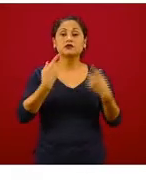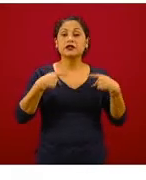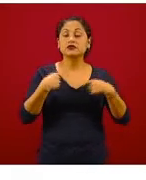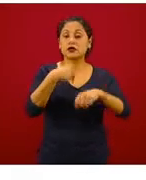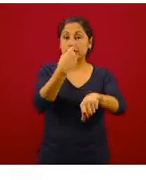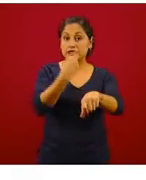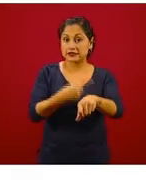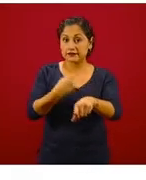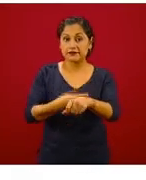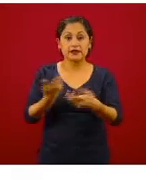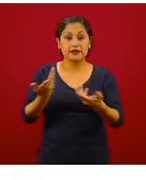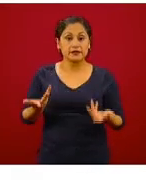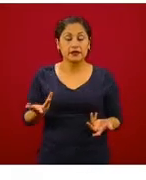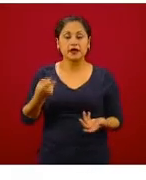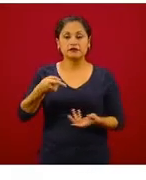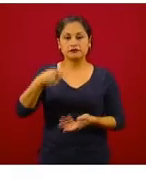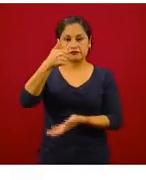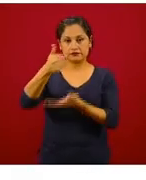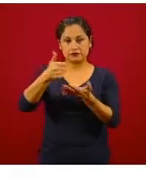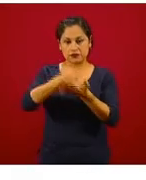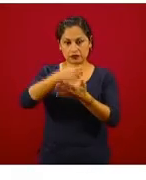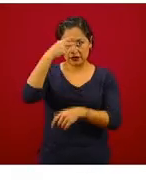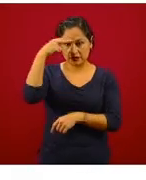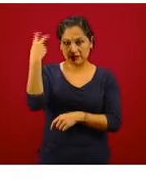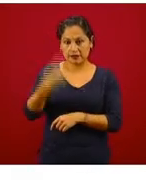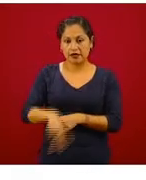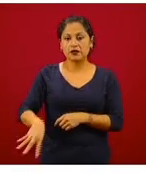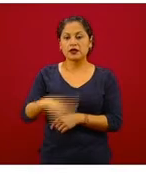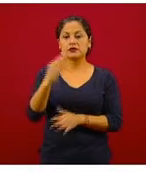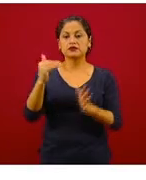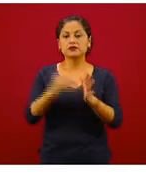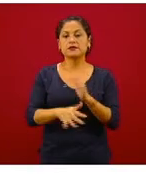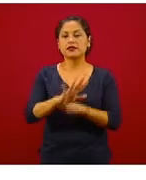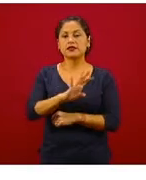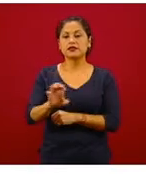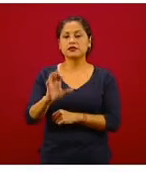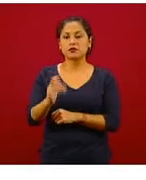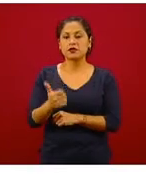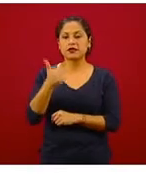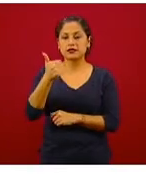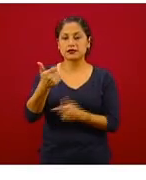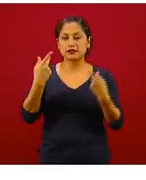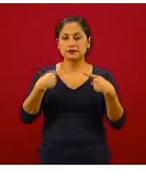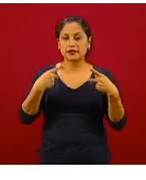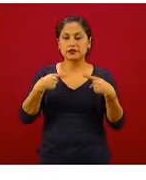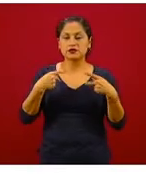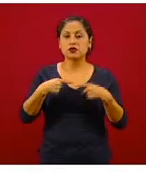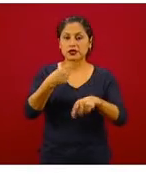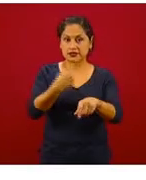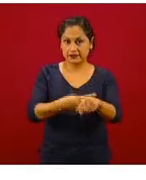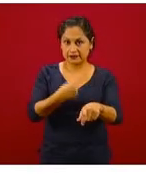how the states each have a number beside them. You can see how